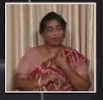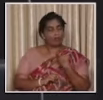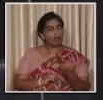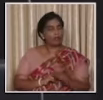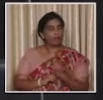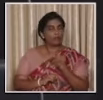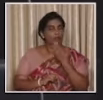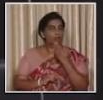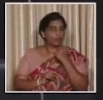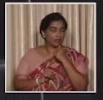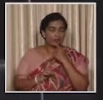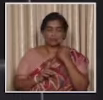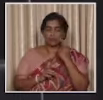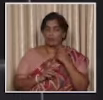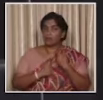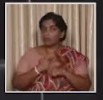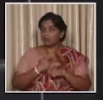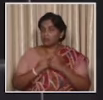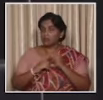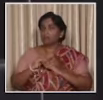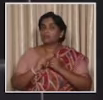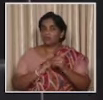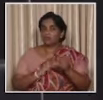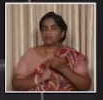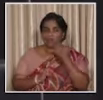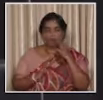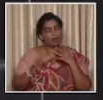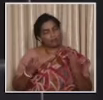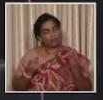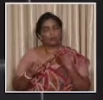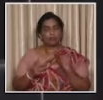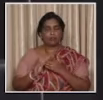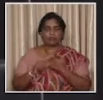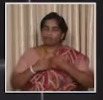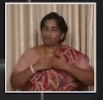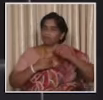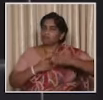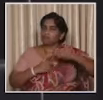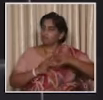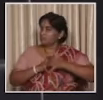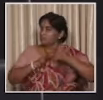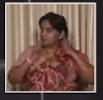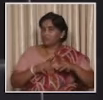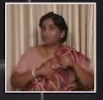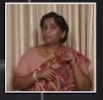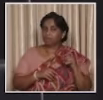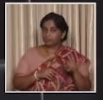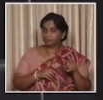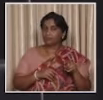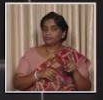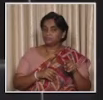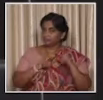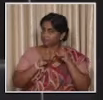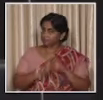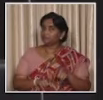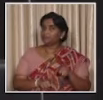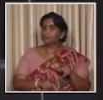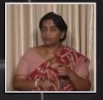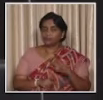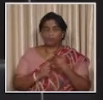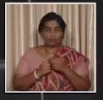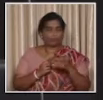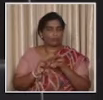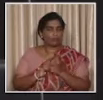Otherwise, it will take a long time with the type of problem they have got into. We may not be able to make such large public investments